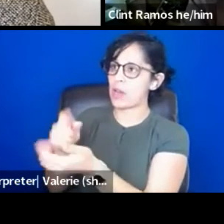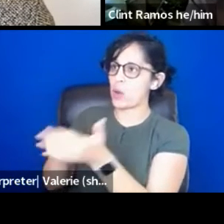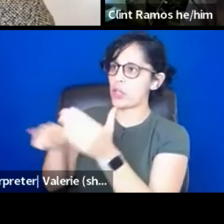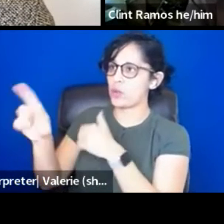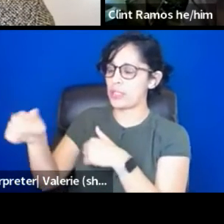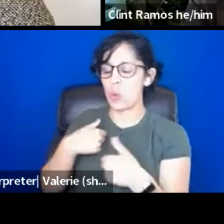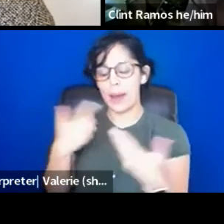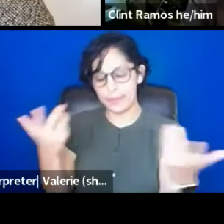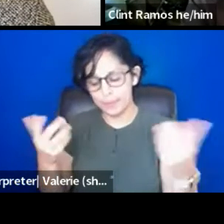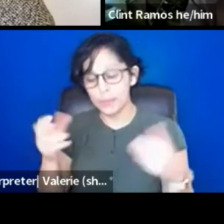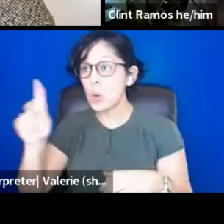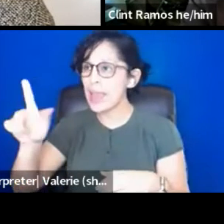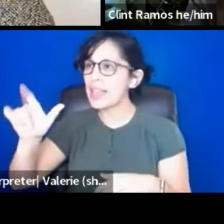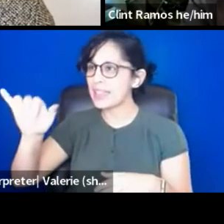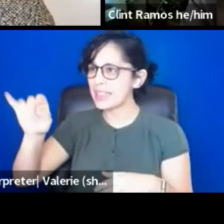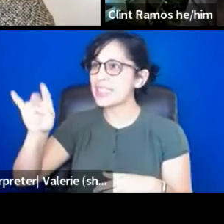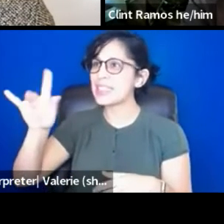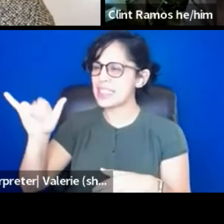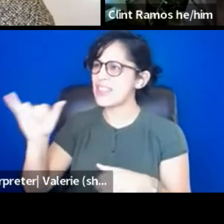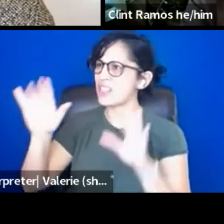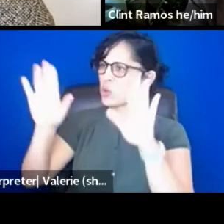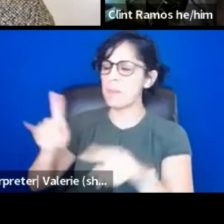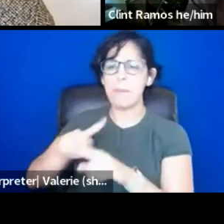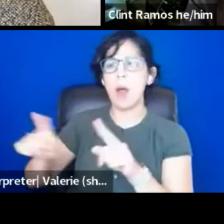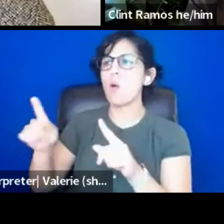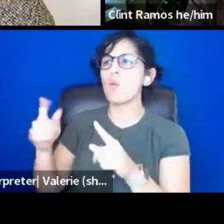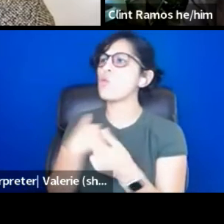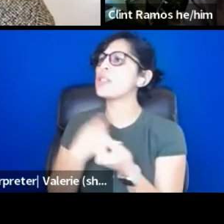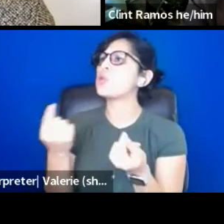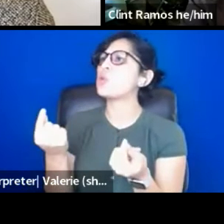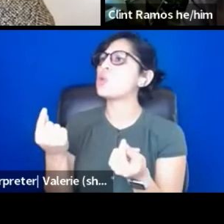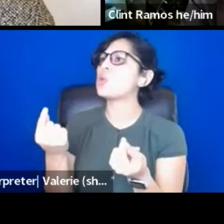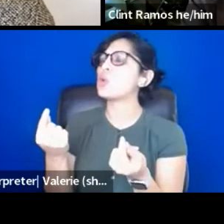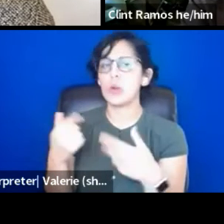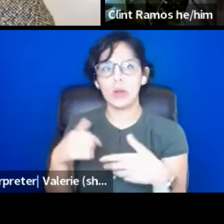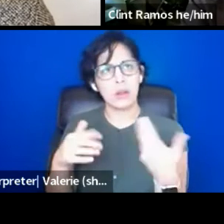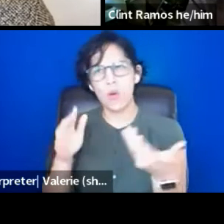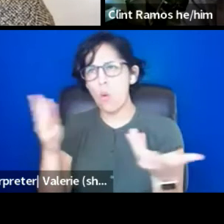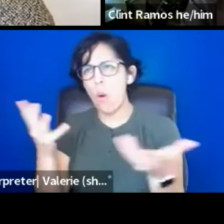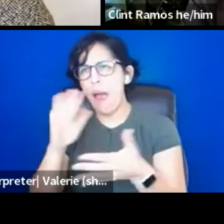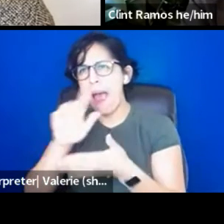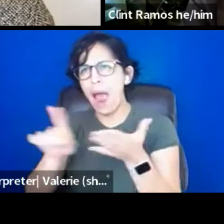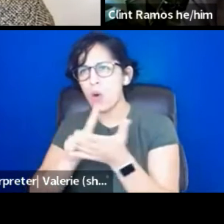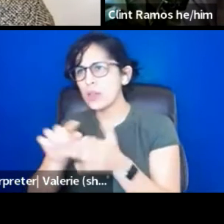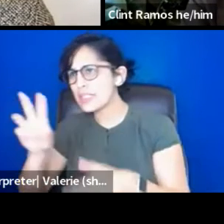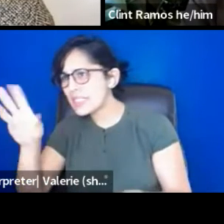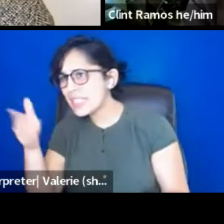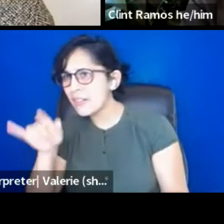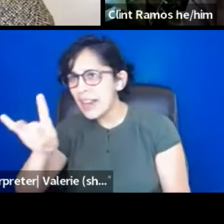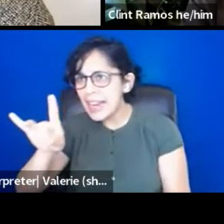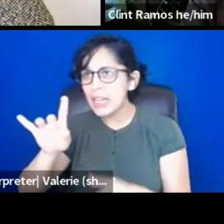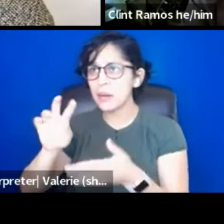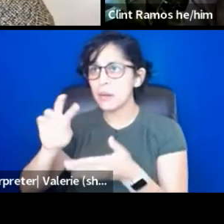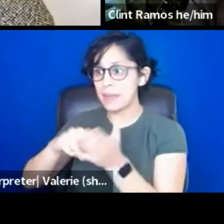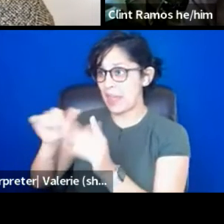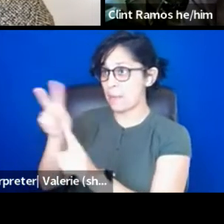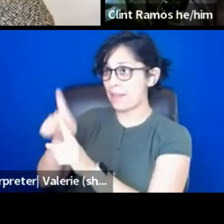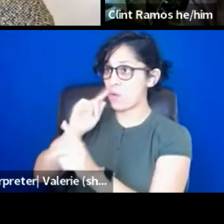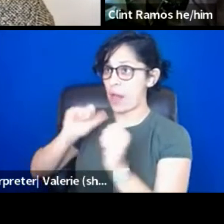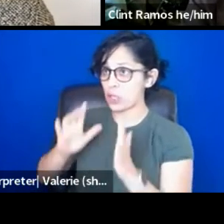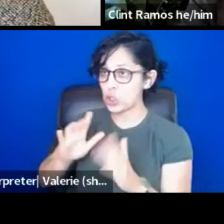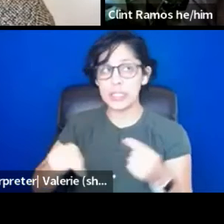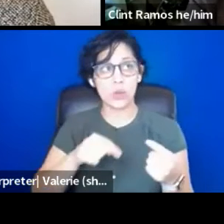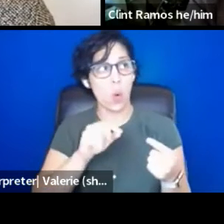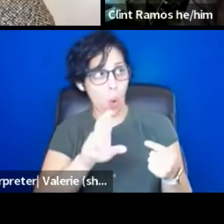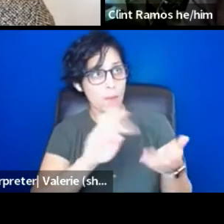like to say, okay, Lindsay, that's great, but then what do we do? What hours are you doing? Are doing six out of eight? Is that still for the actors or is that for the crew? I mean, does the crew come six out of eight and then